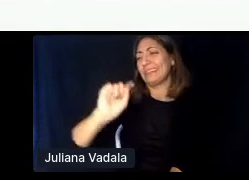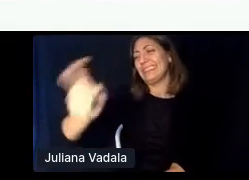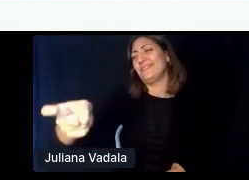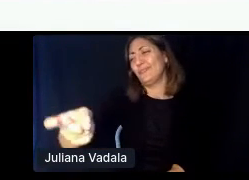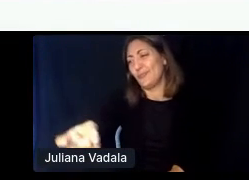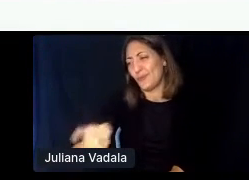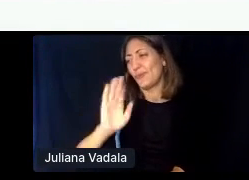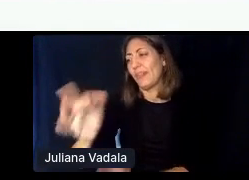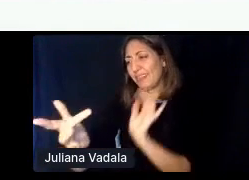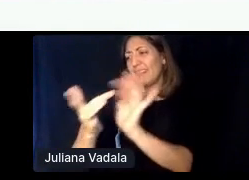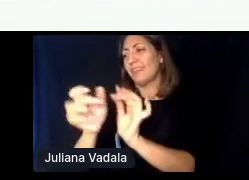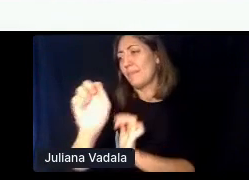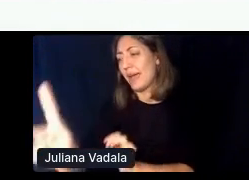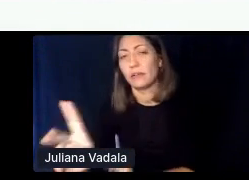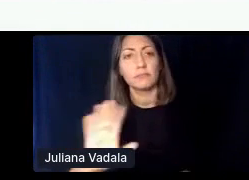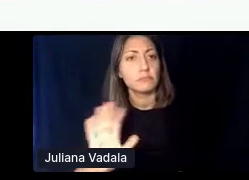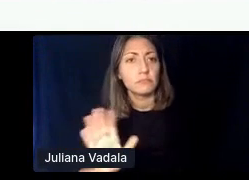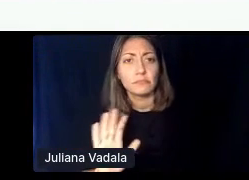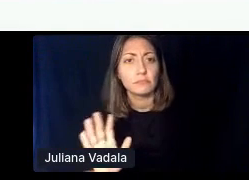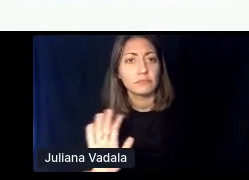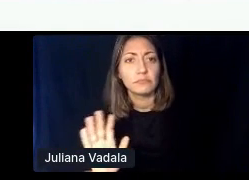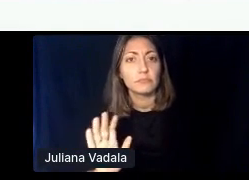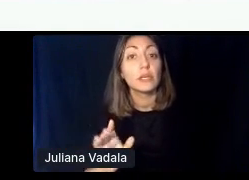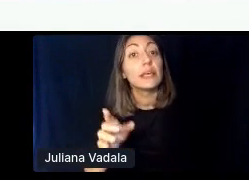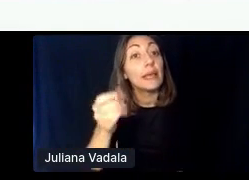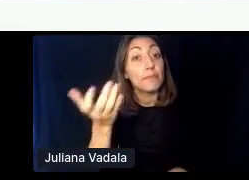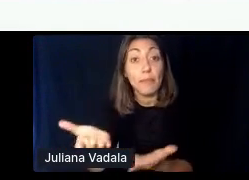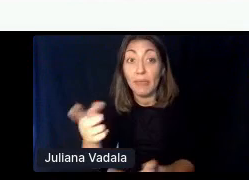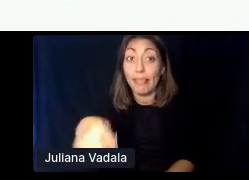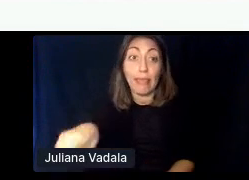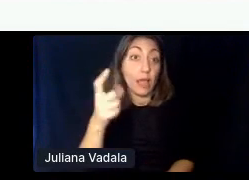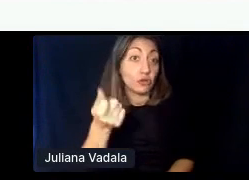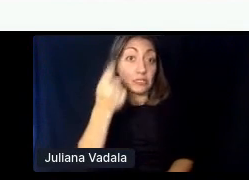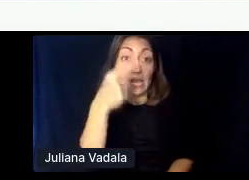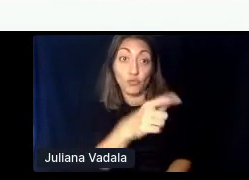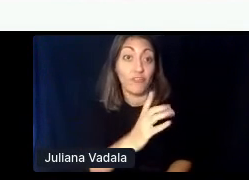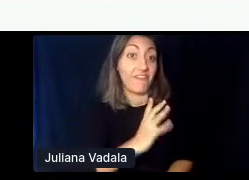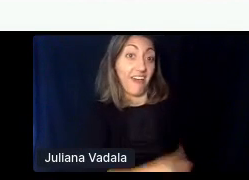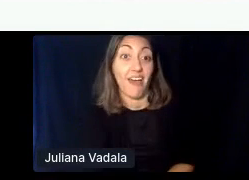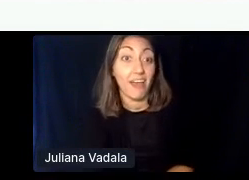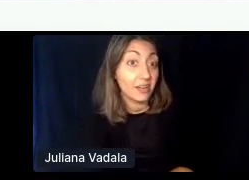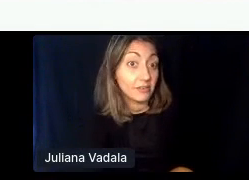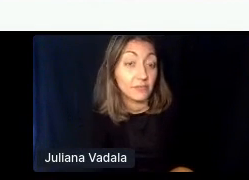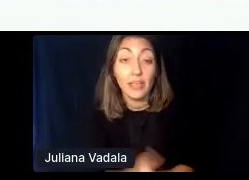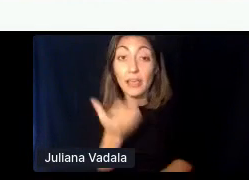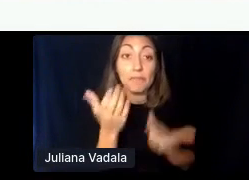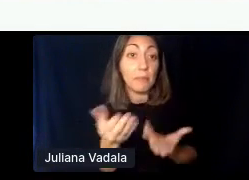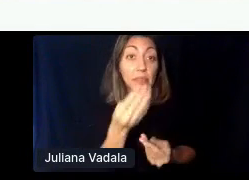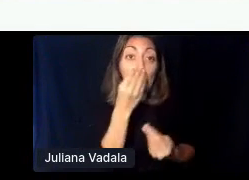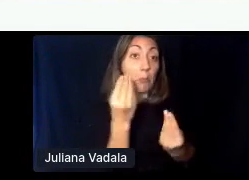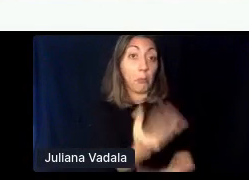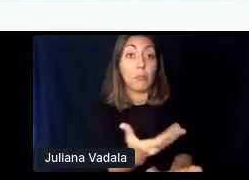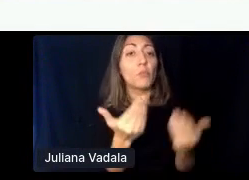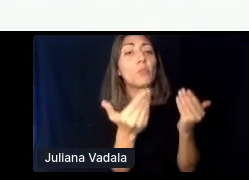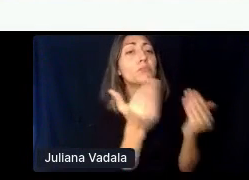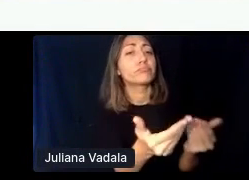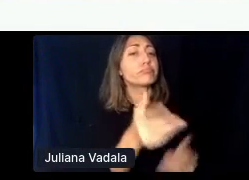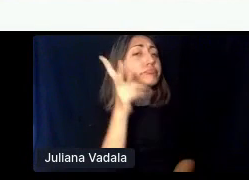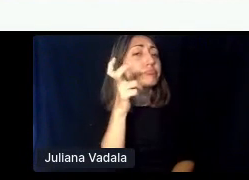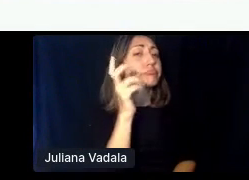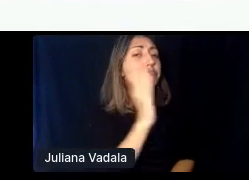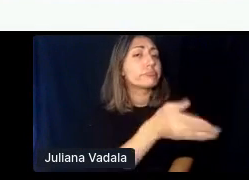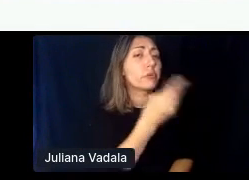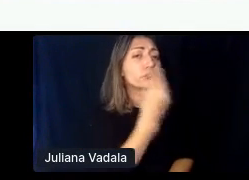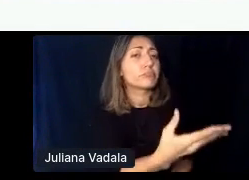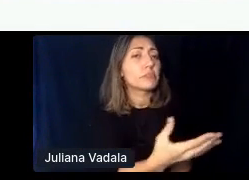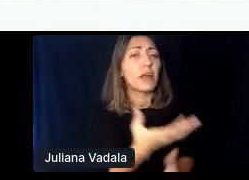end might be able to understand you fine and might be perfectly willing just to listen to what you're saying. So just follow the best practices